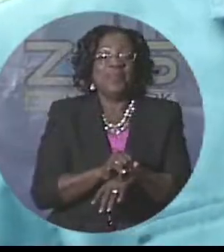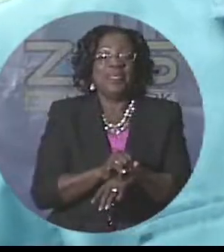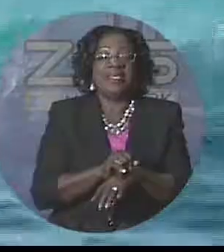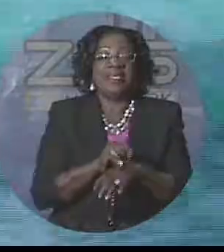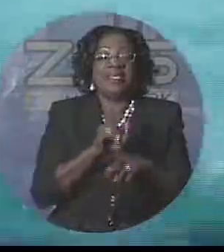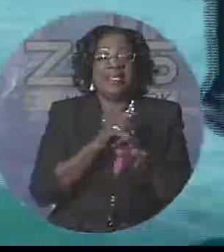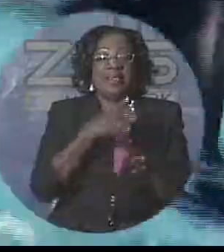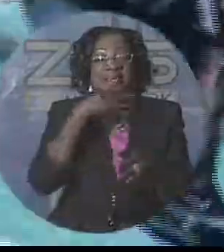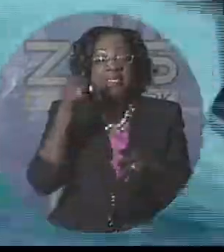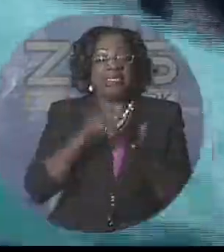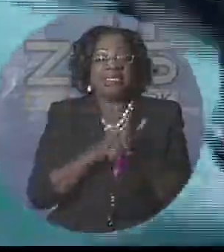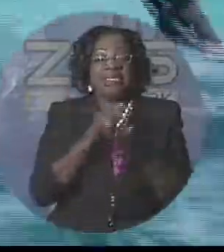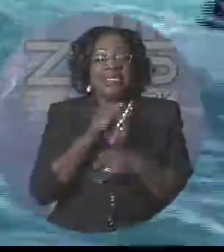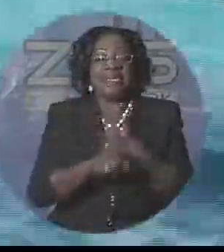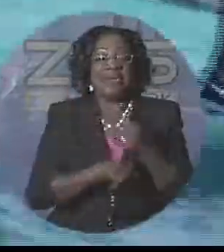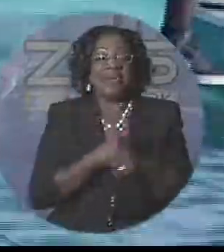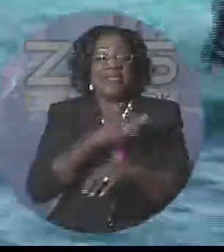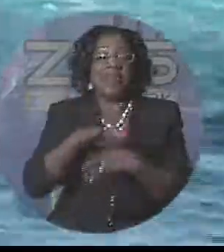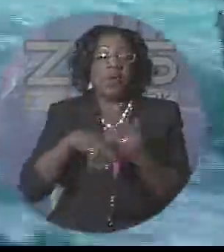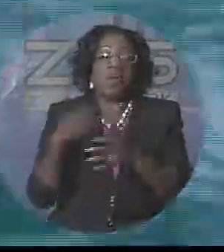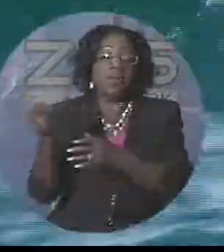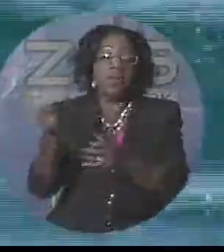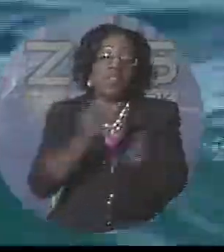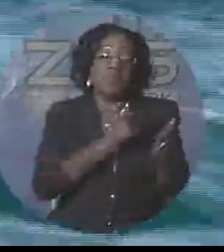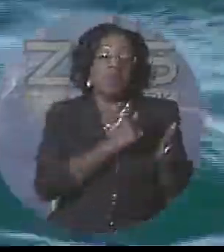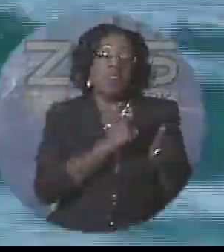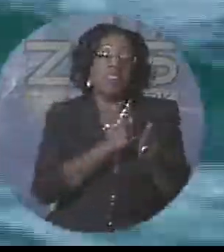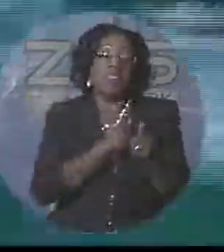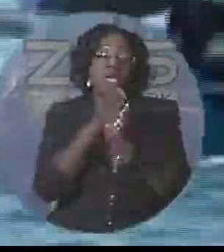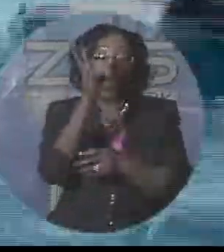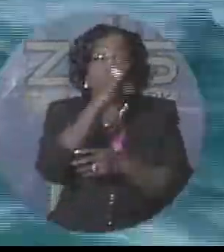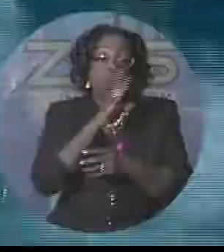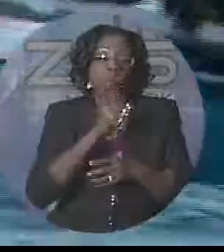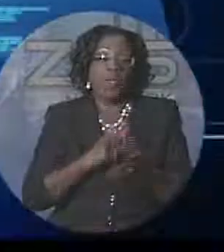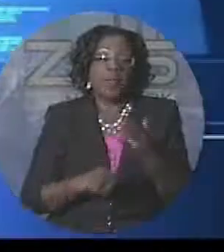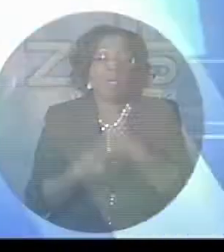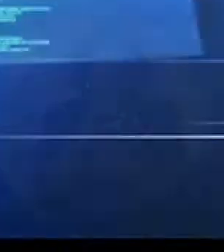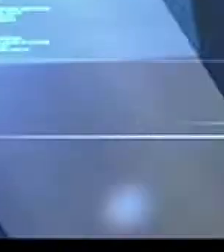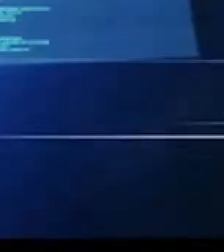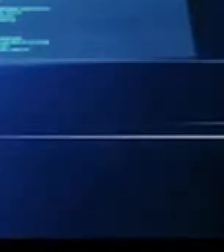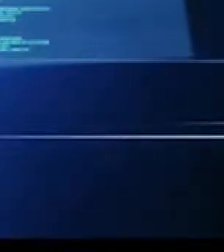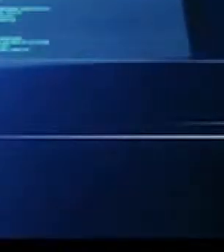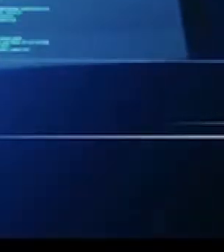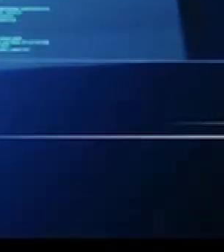you guys missing it this year. And that'll do it for sports. Stay tuned, checking weather still to come.